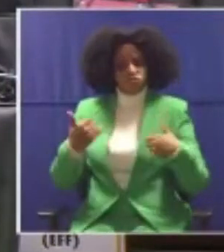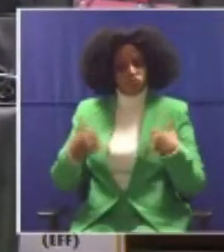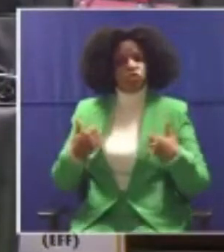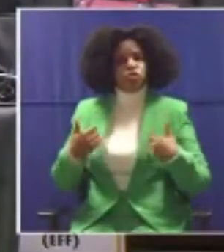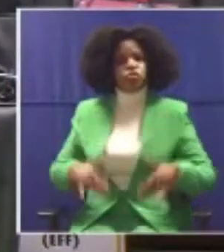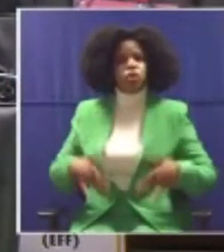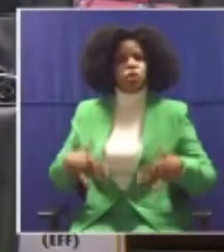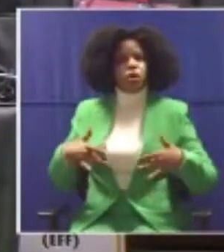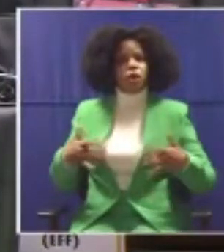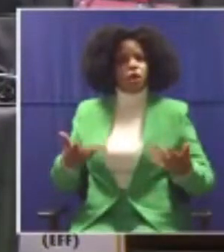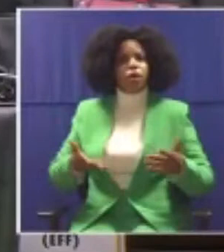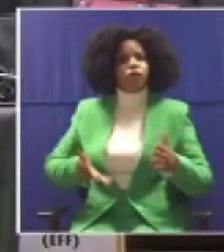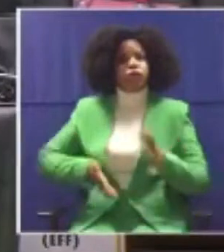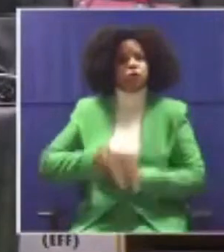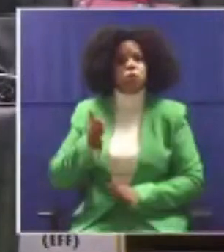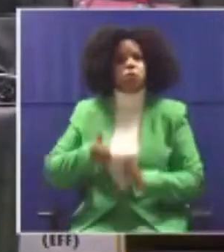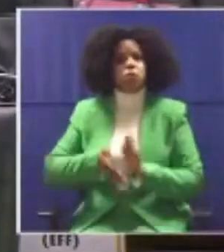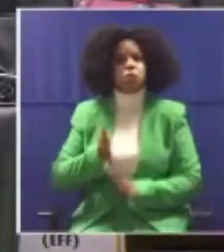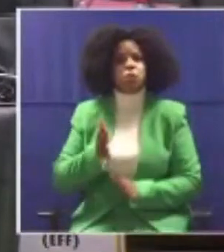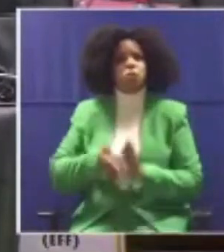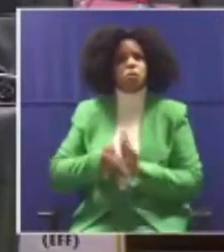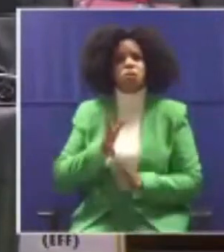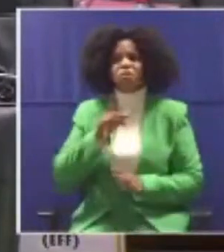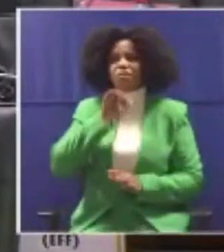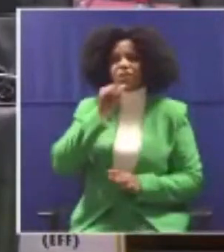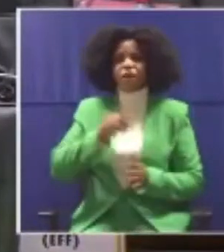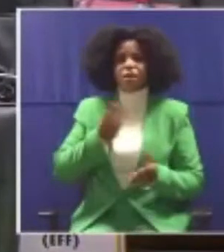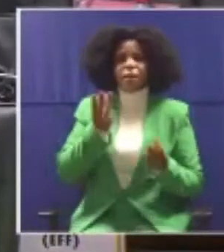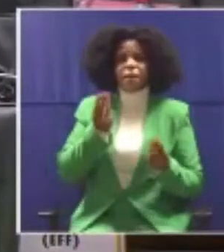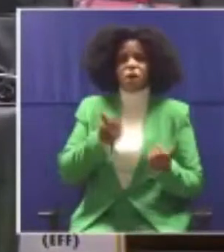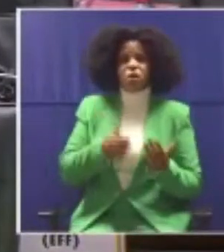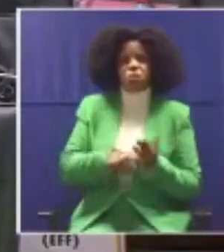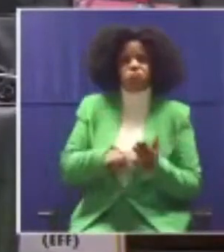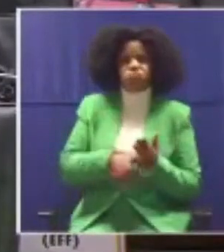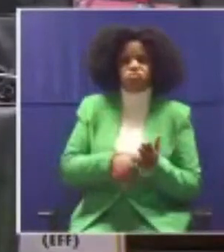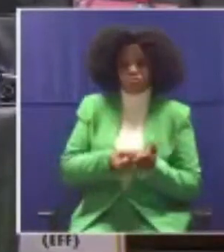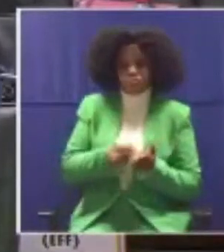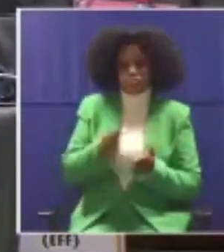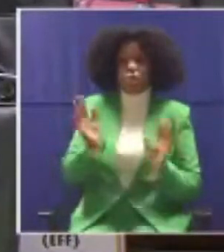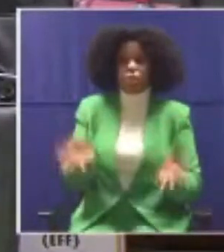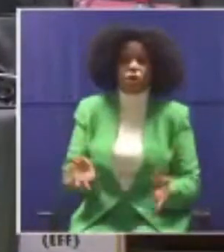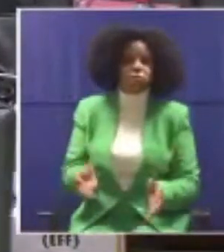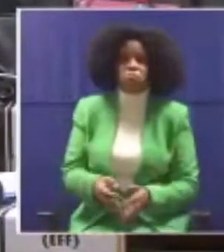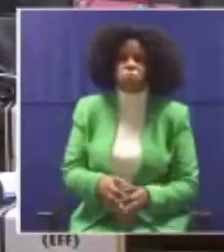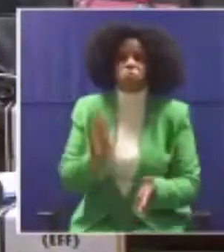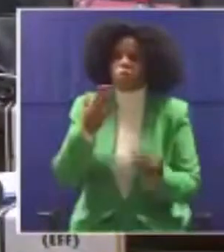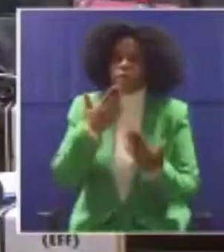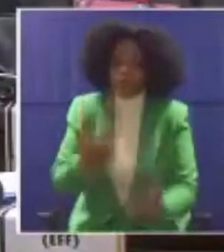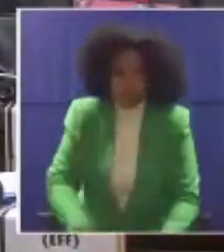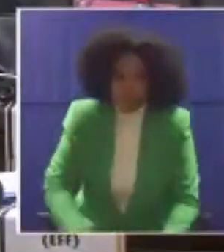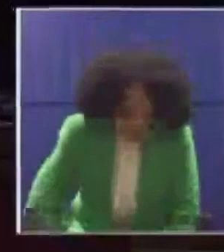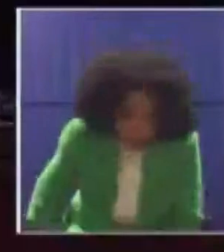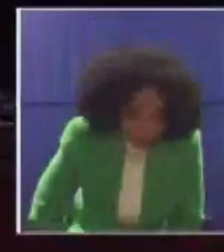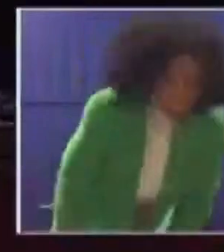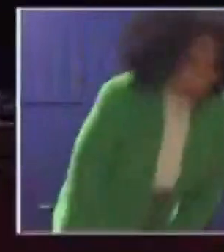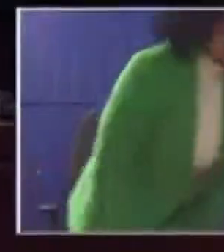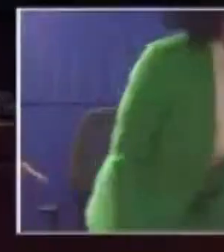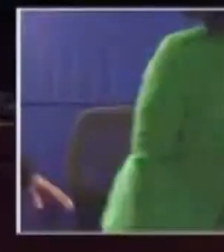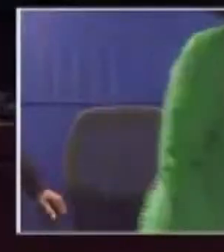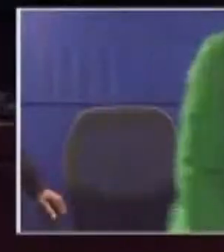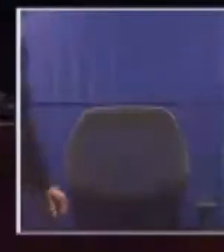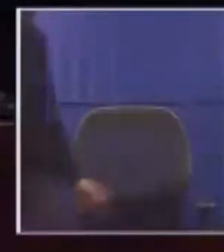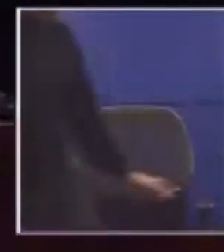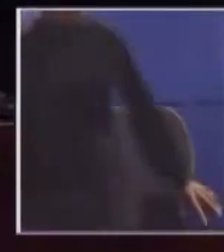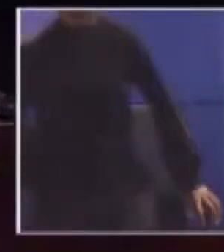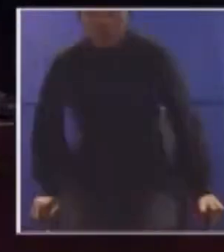environment beyond the issuing of social grants that they used to survive on? Thank you. Honorable Deputy President.